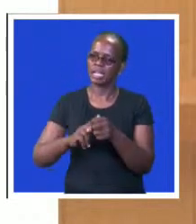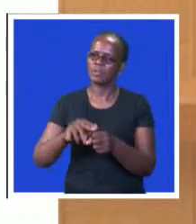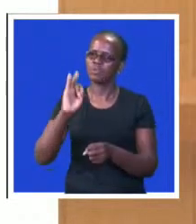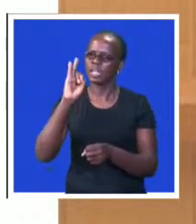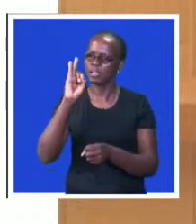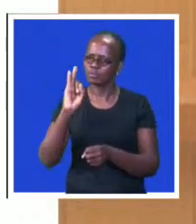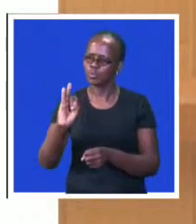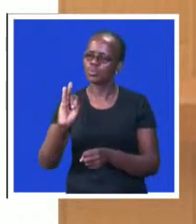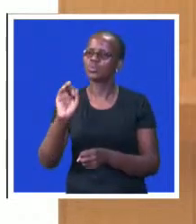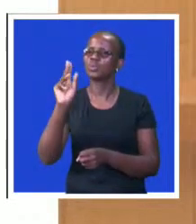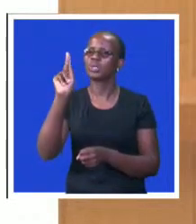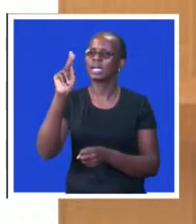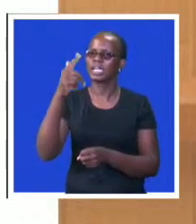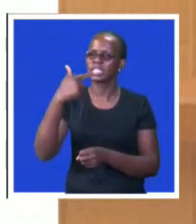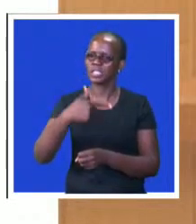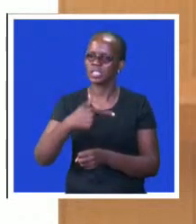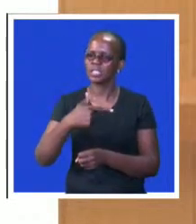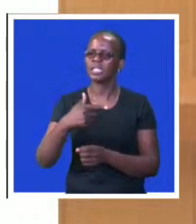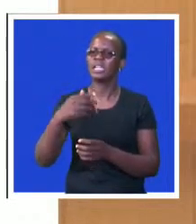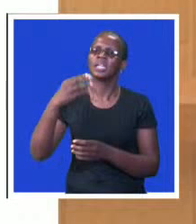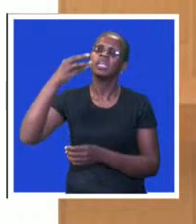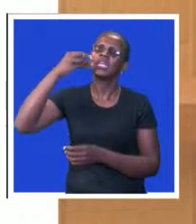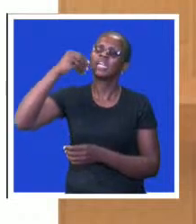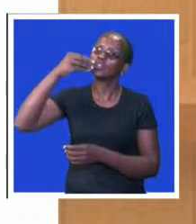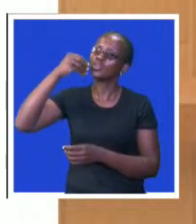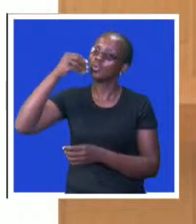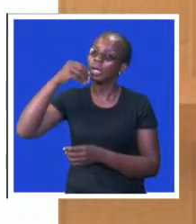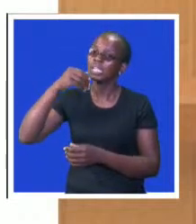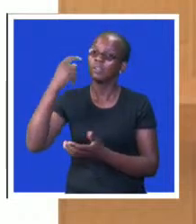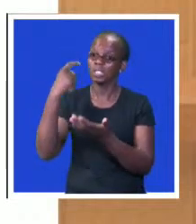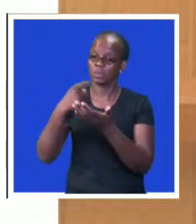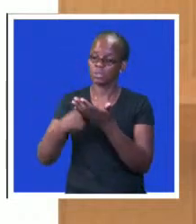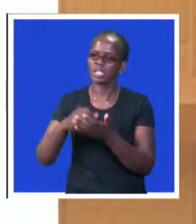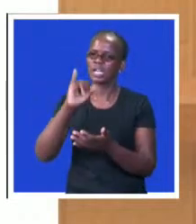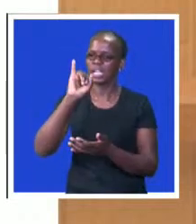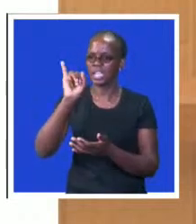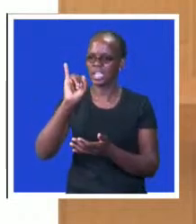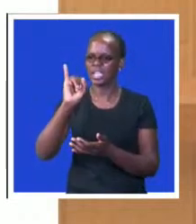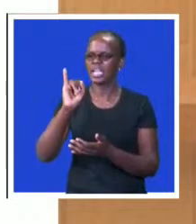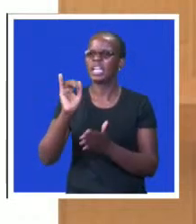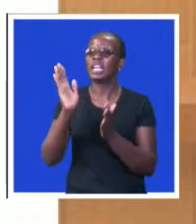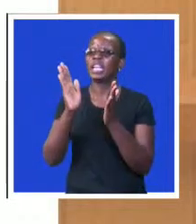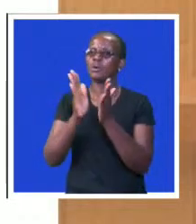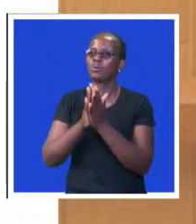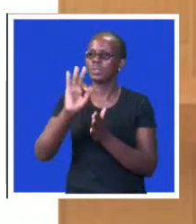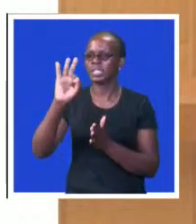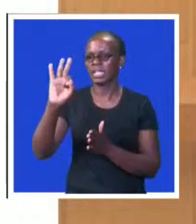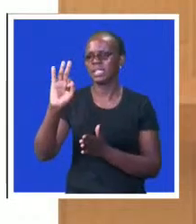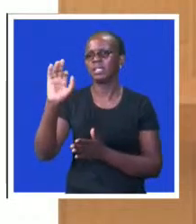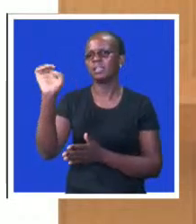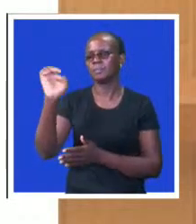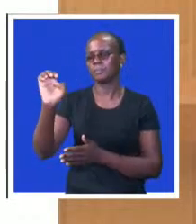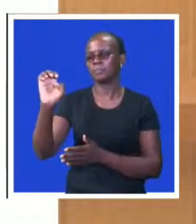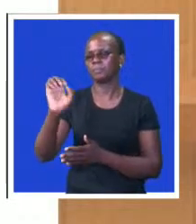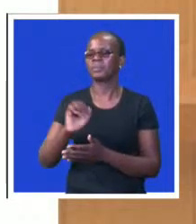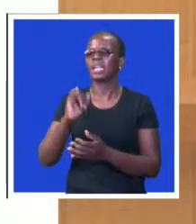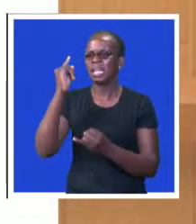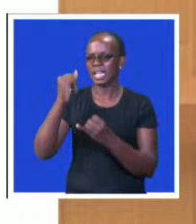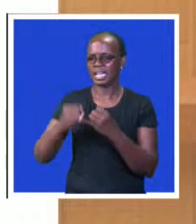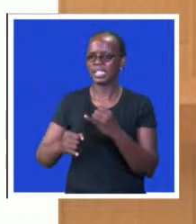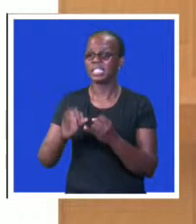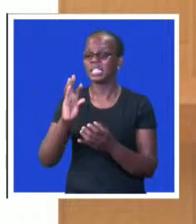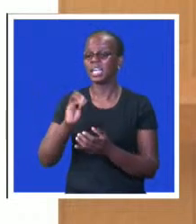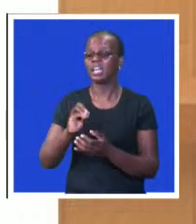2 kg of sugar costs 13 emalangeni. We are going to buy just 1. Then we have